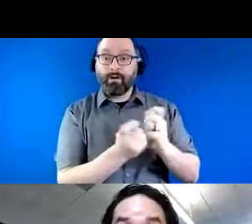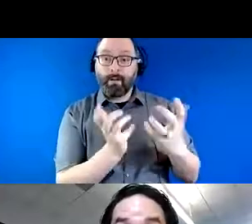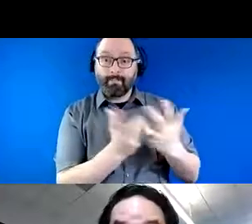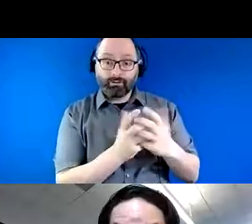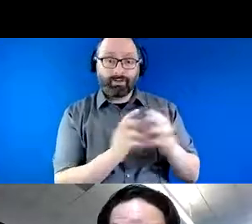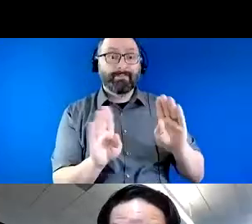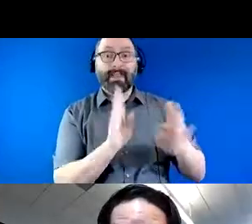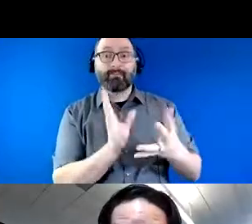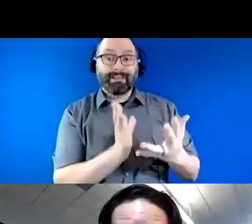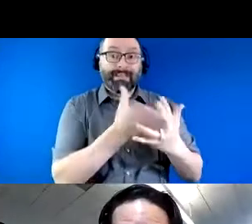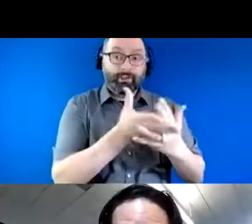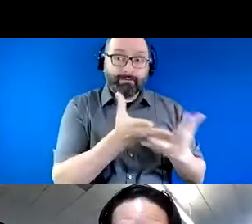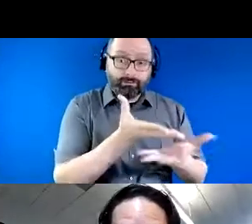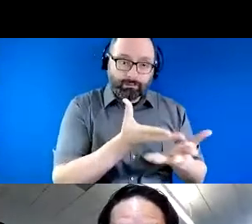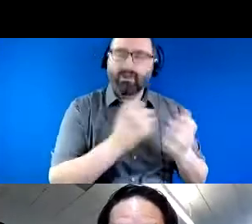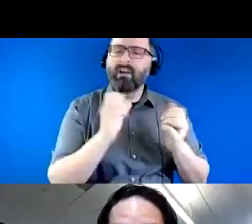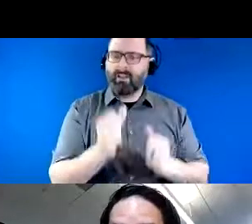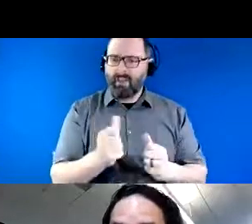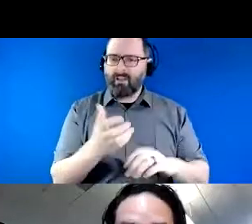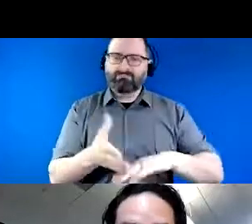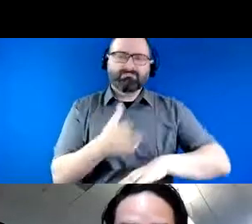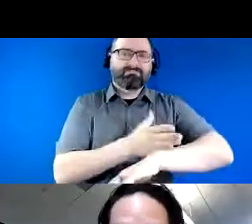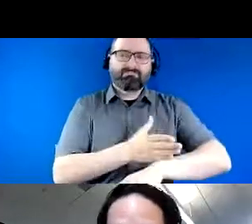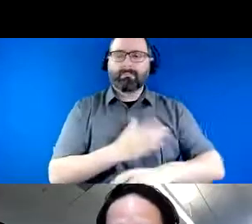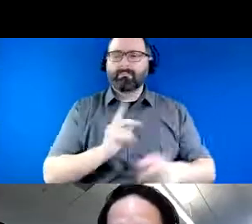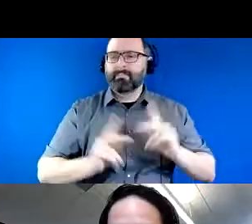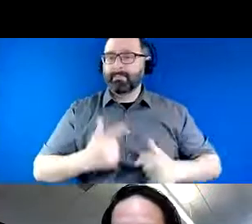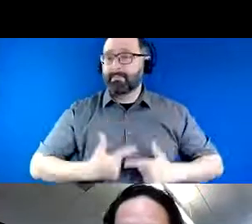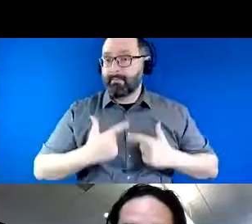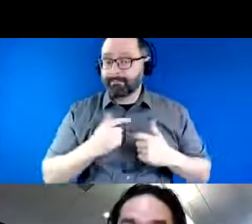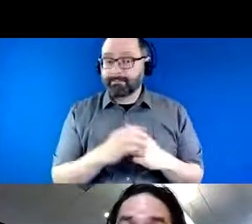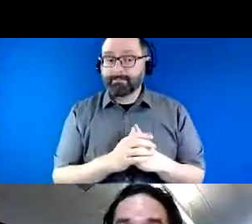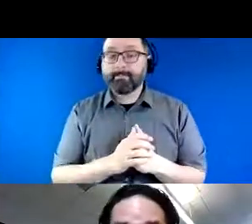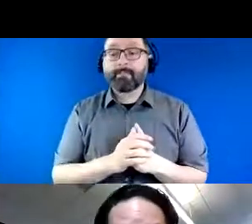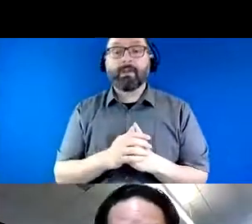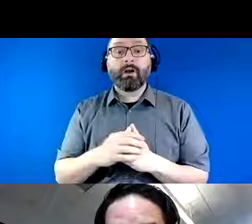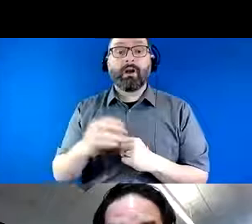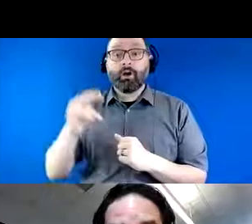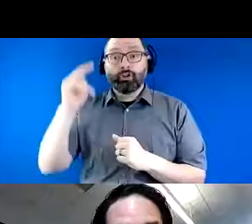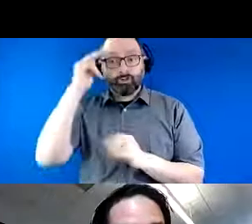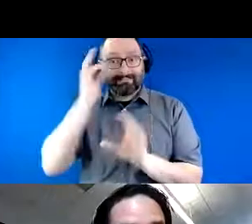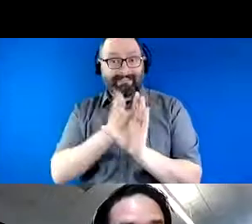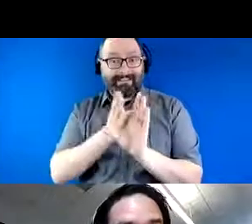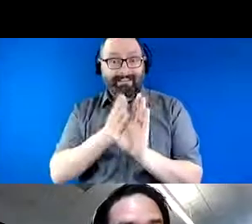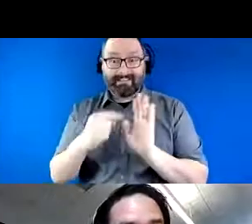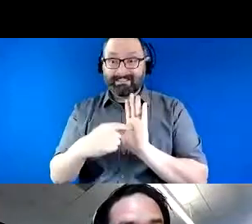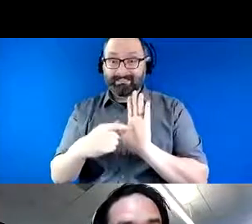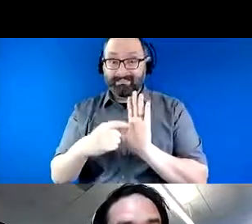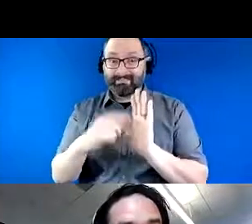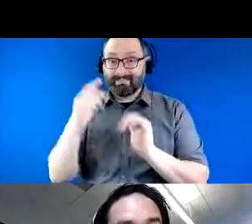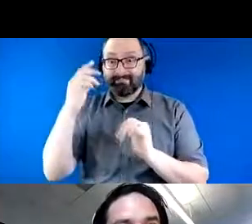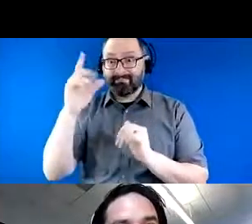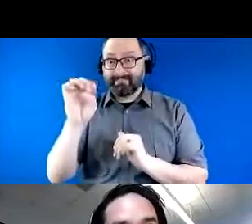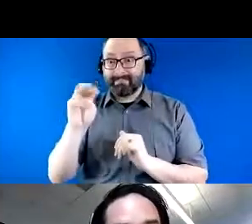make a big difference in people's lives. So neuropsychiatric symptoms of dementia are very common. Essentially, pretty